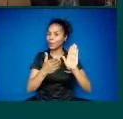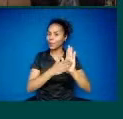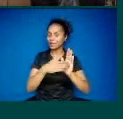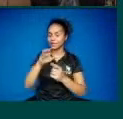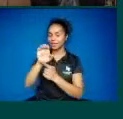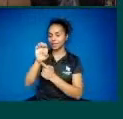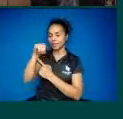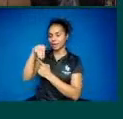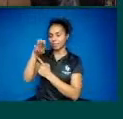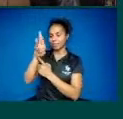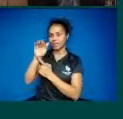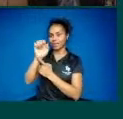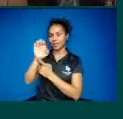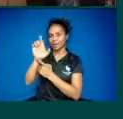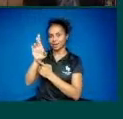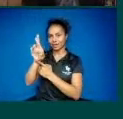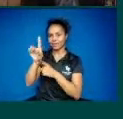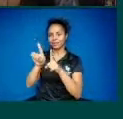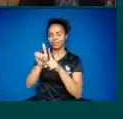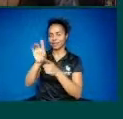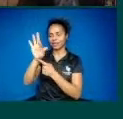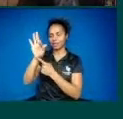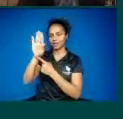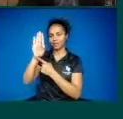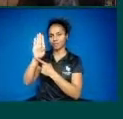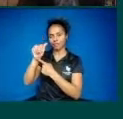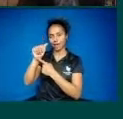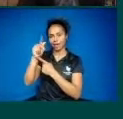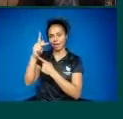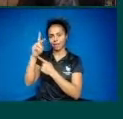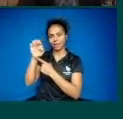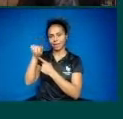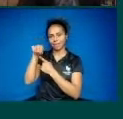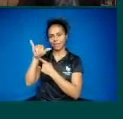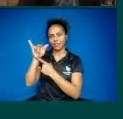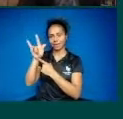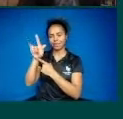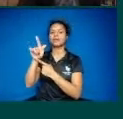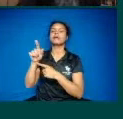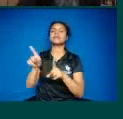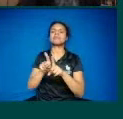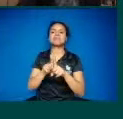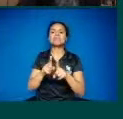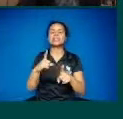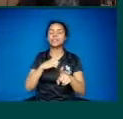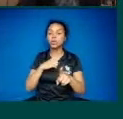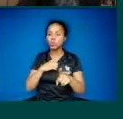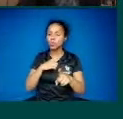We have partnerships with Embraer and FAPEMIG with a lot of success in this area.